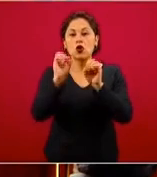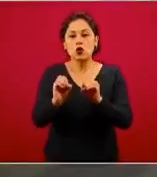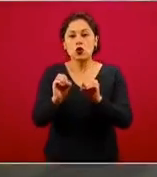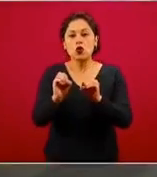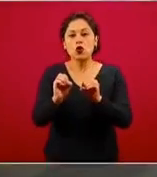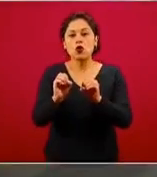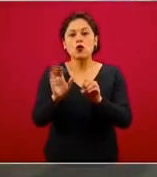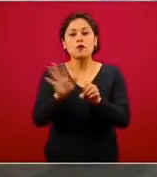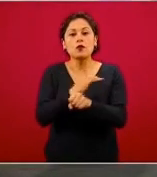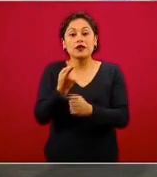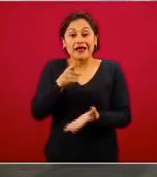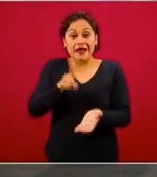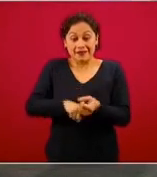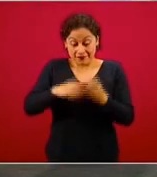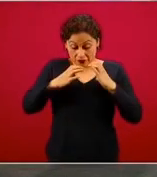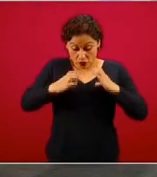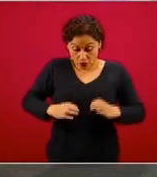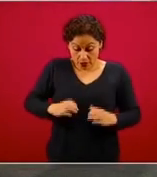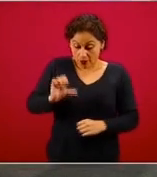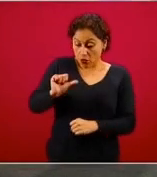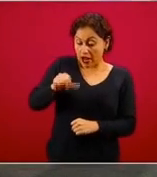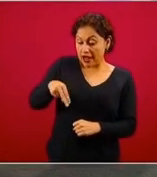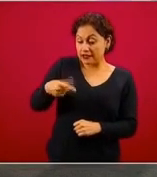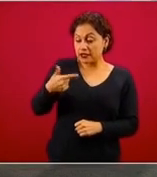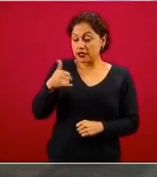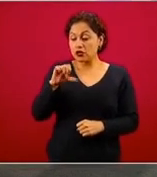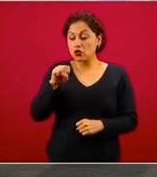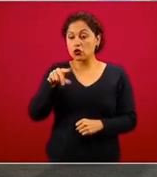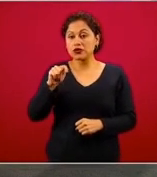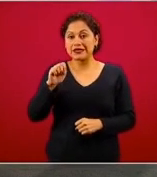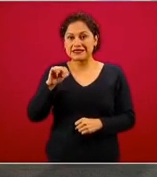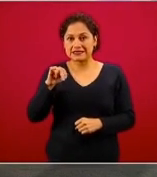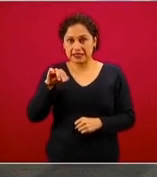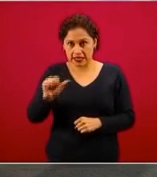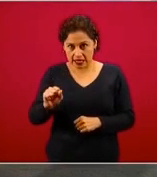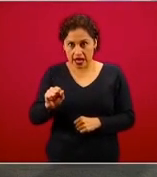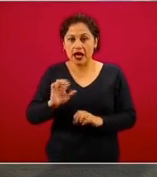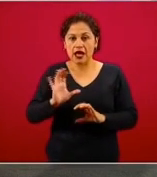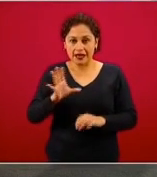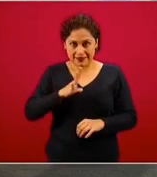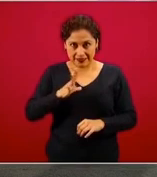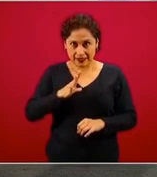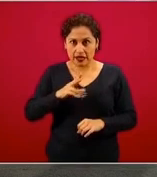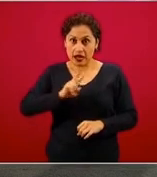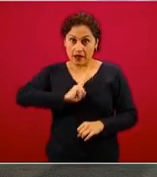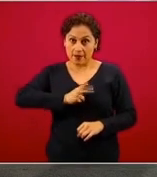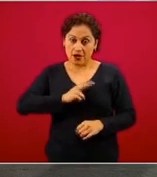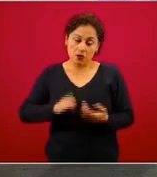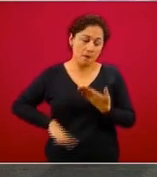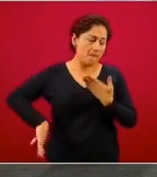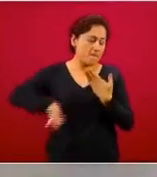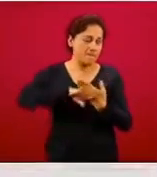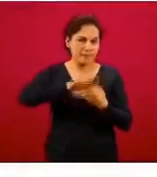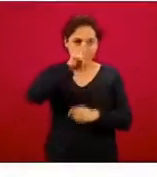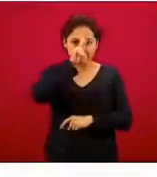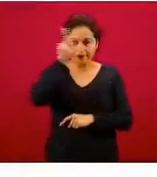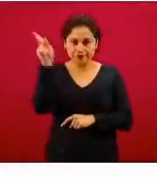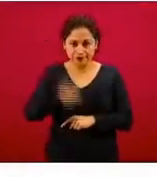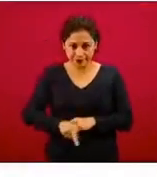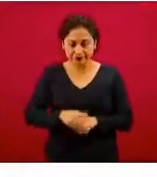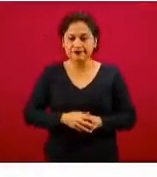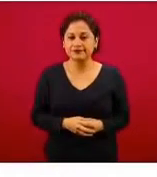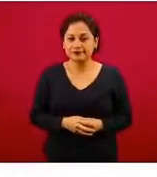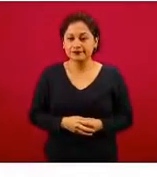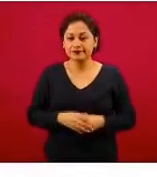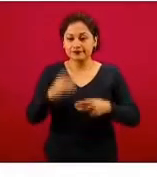reason why angiotensina. Y um, luego the patients that transita have adentro de la hypertension, for célula example, con una which is also necesidad, related